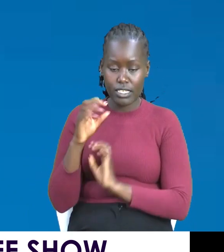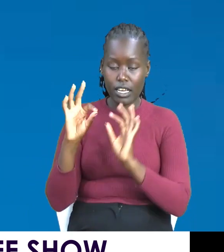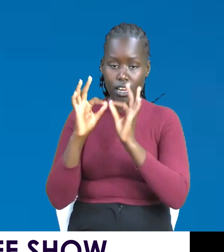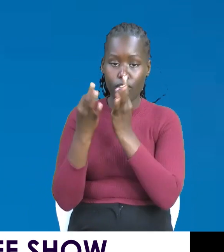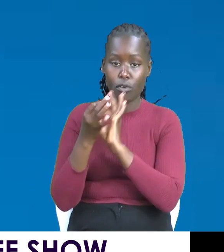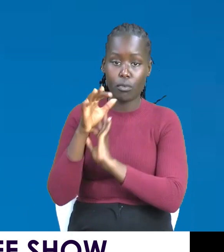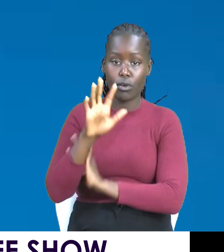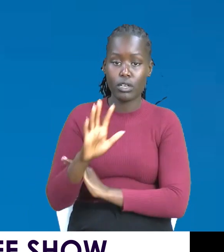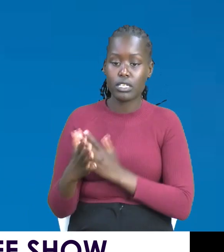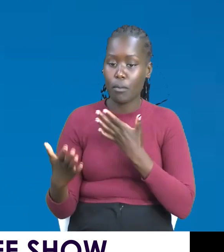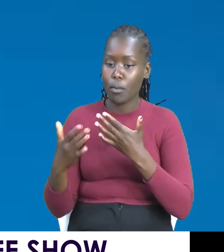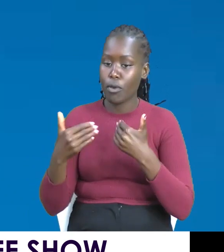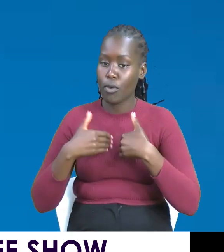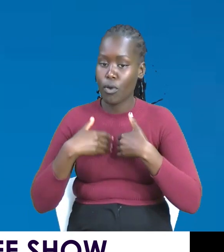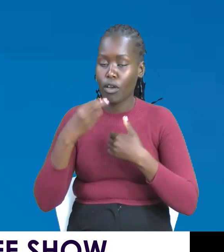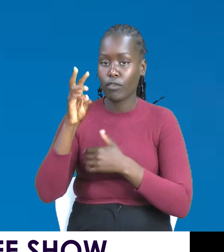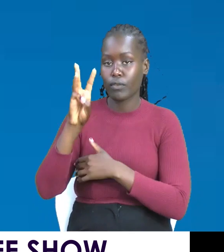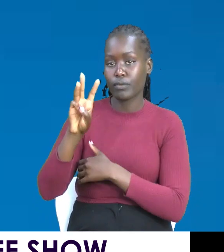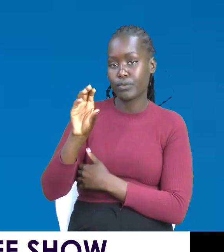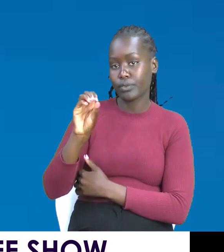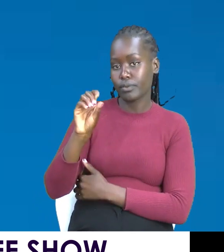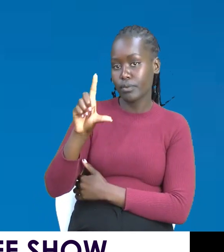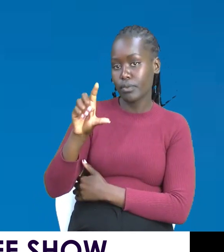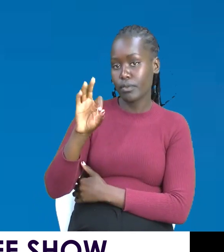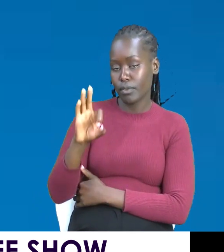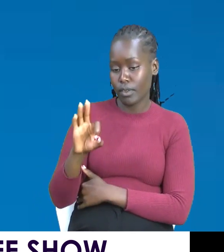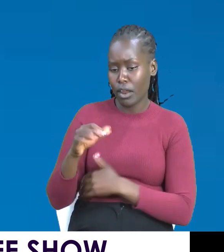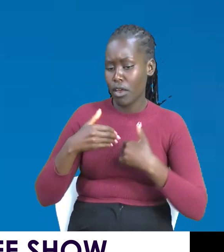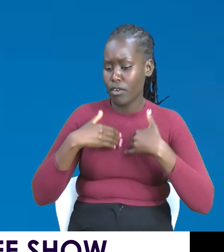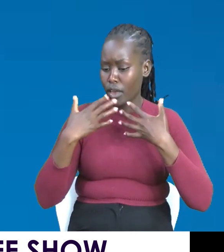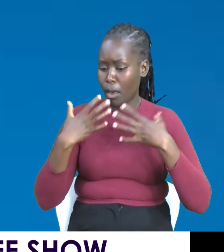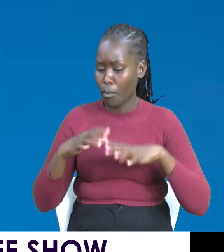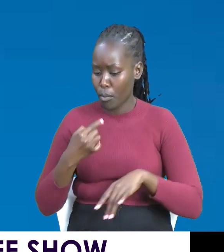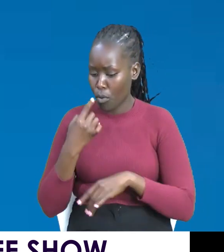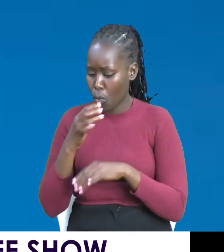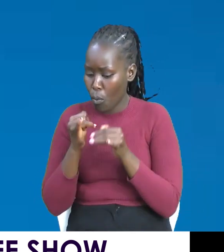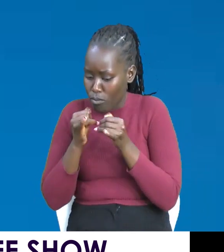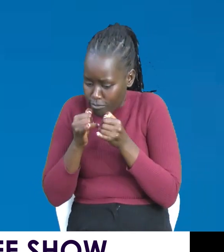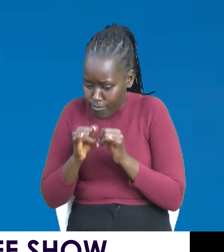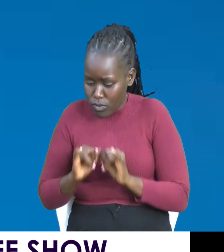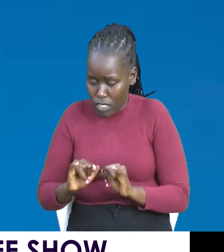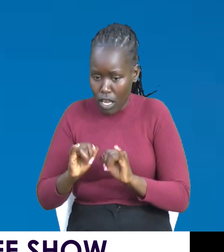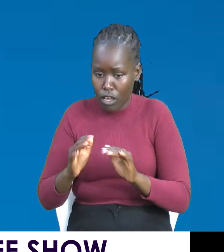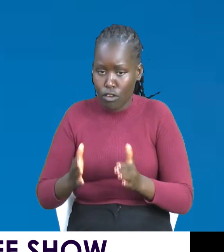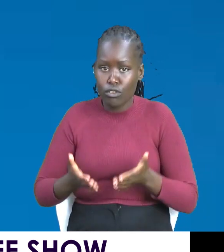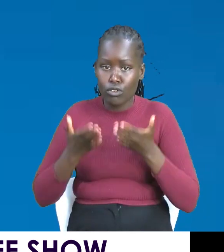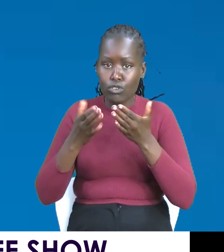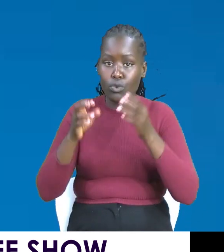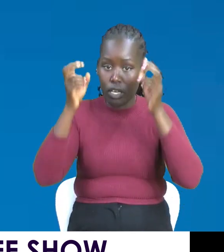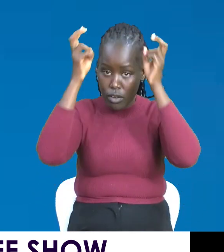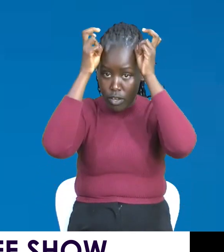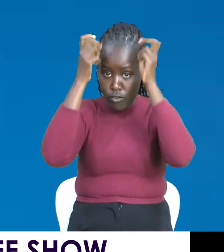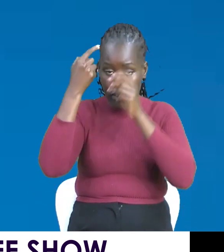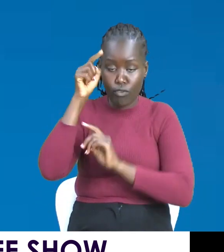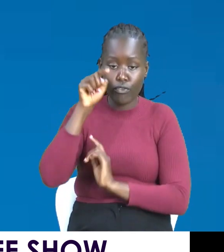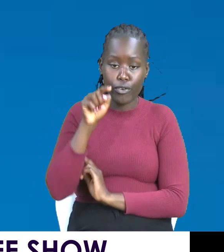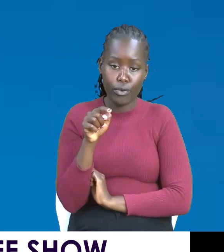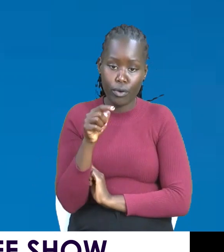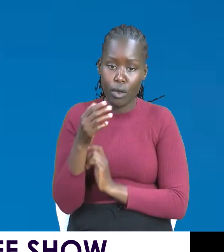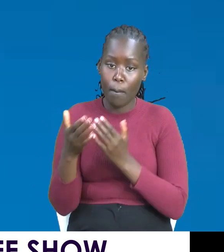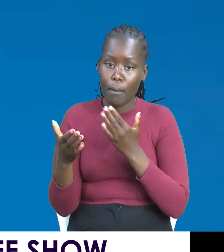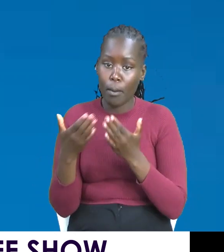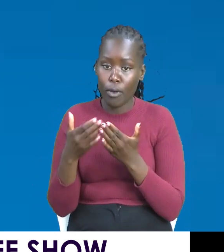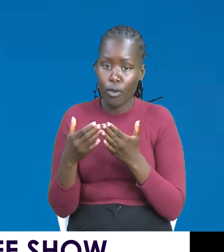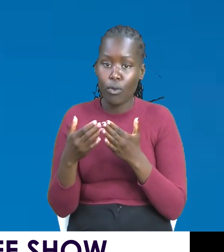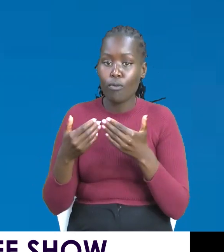you may be having a wolf. You may be having people that are trying to birth evil for you, so that you may bring